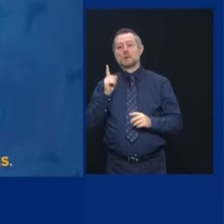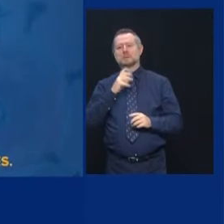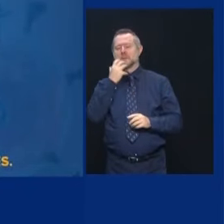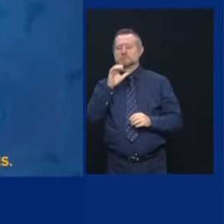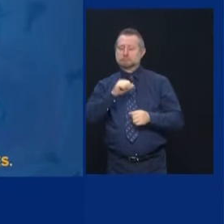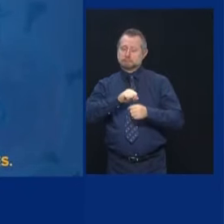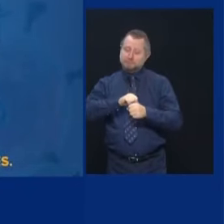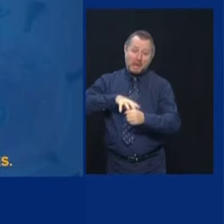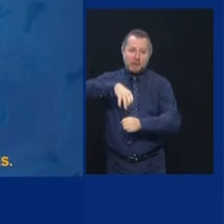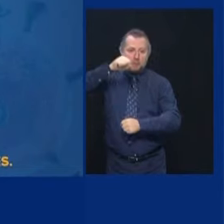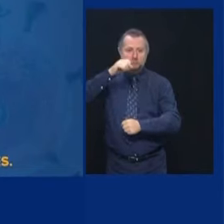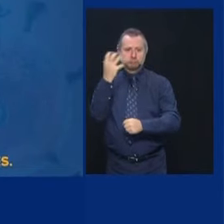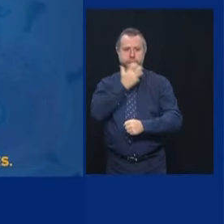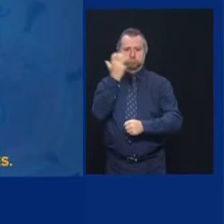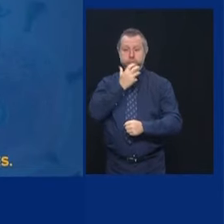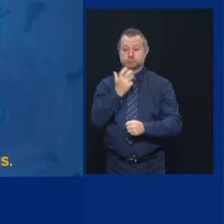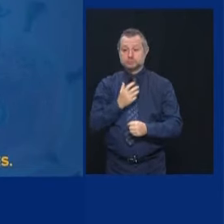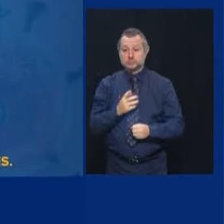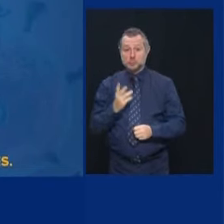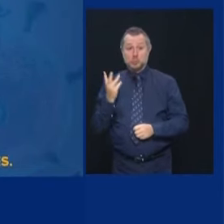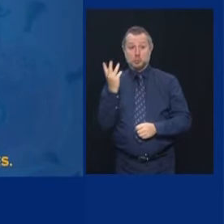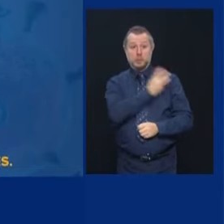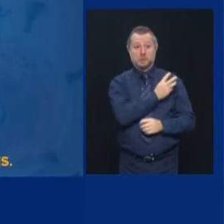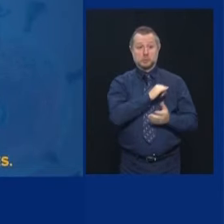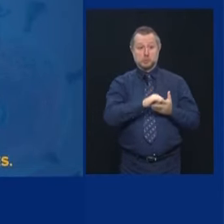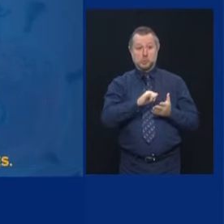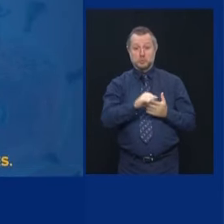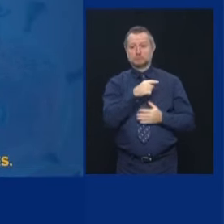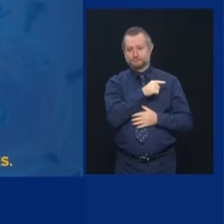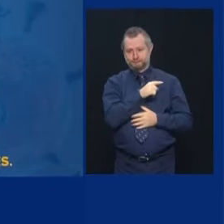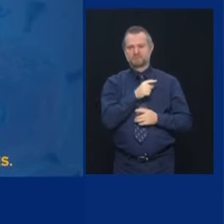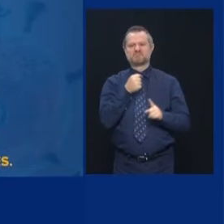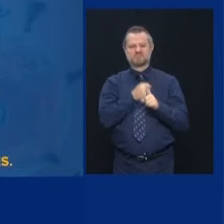yesterday, Western New York is a hotspot.